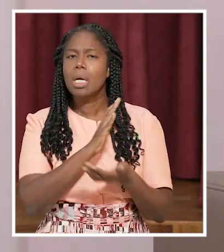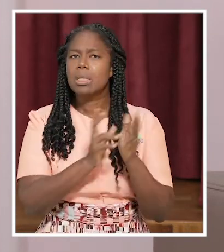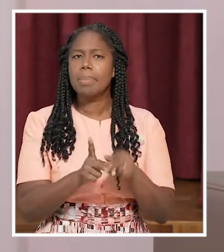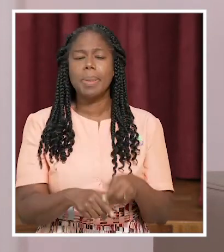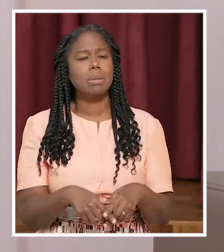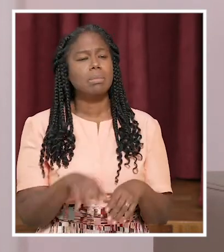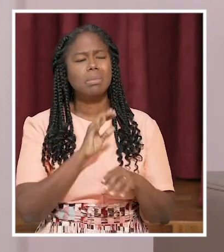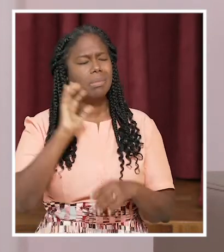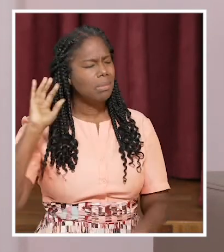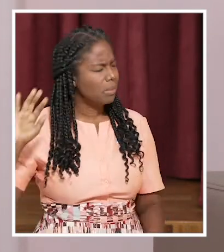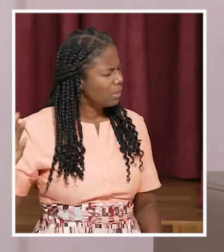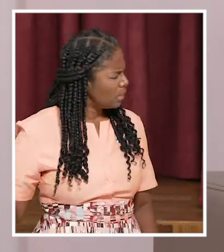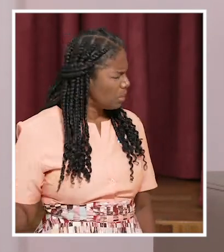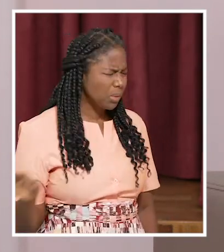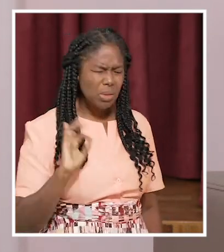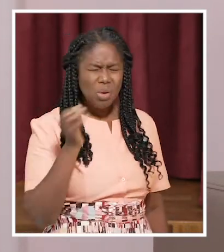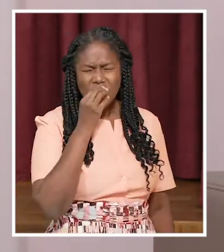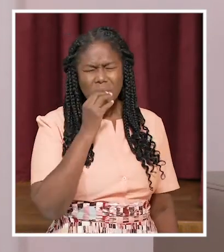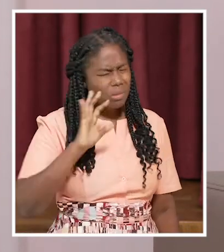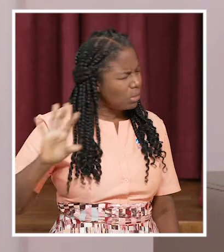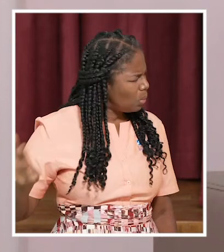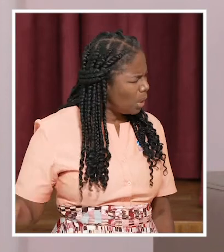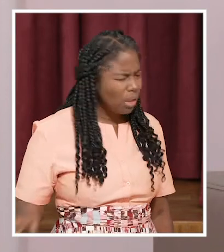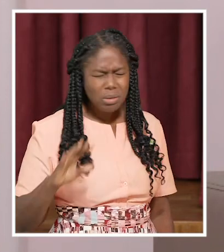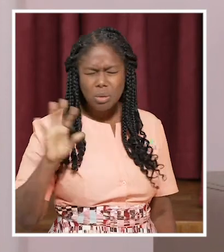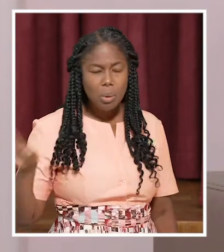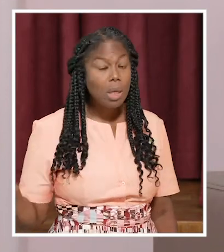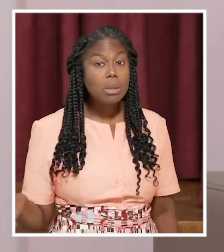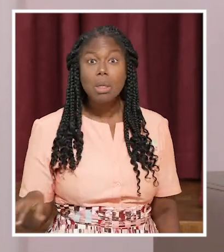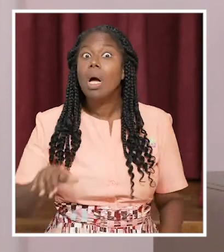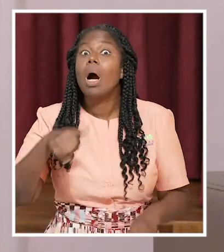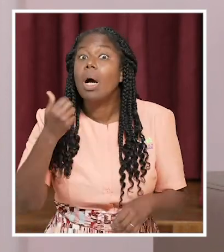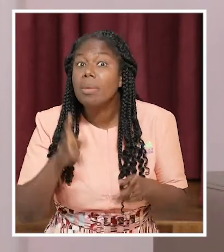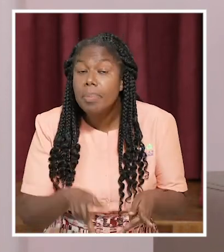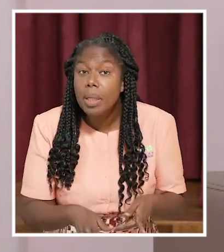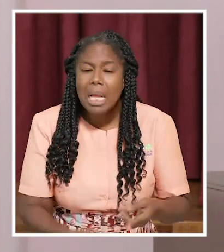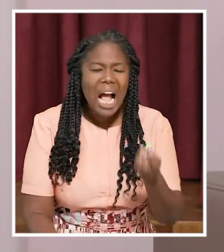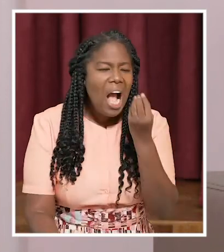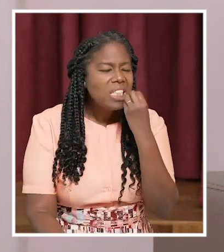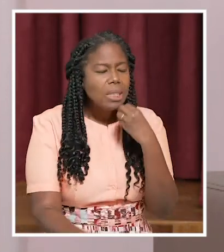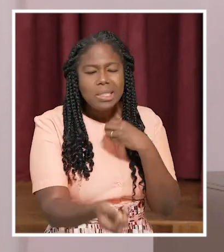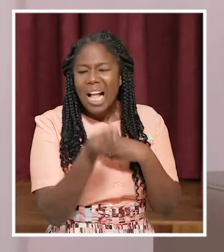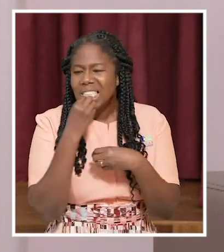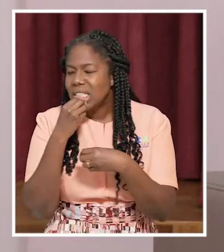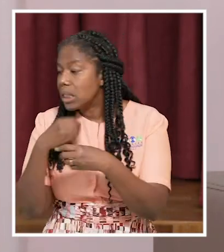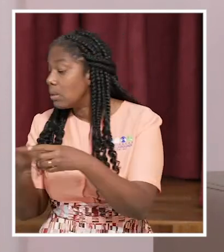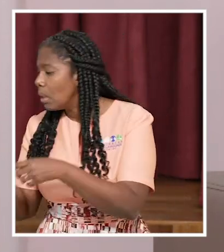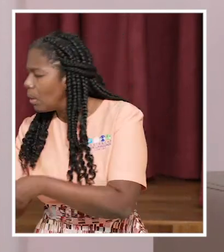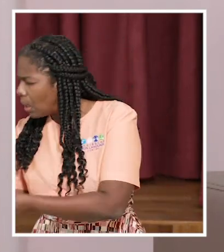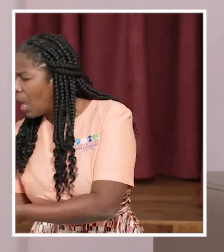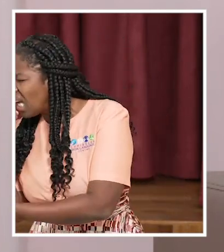or it's significantly reduced. Other people eat much more than they normally would. So they're eating excessively and gaining